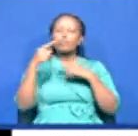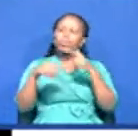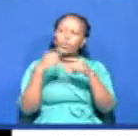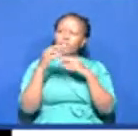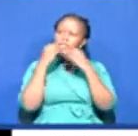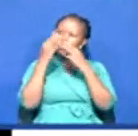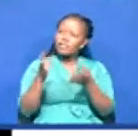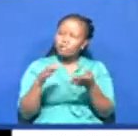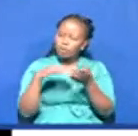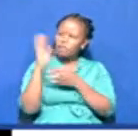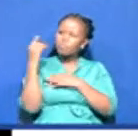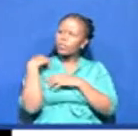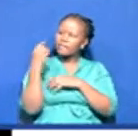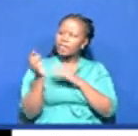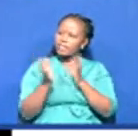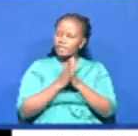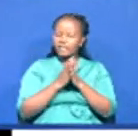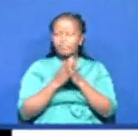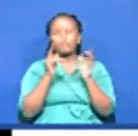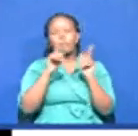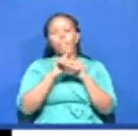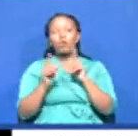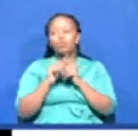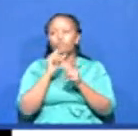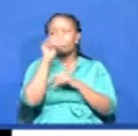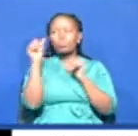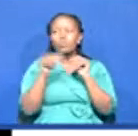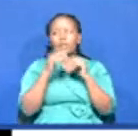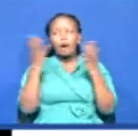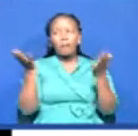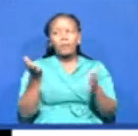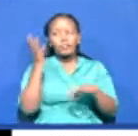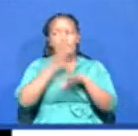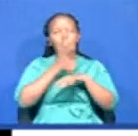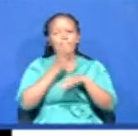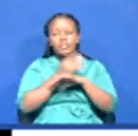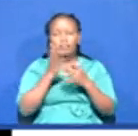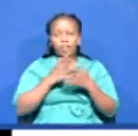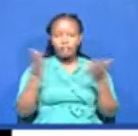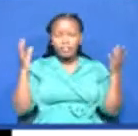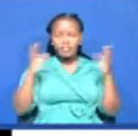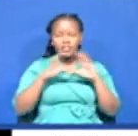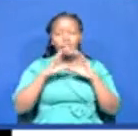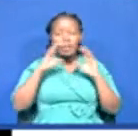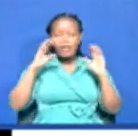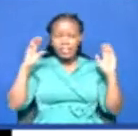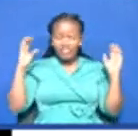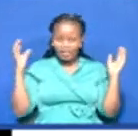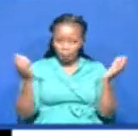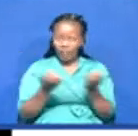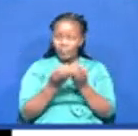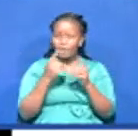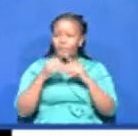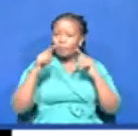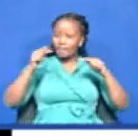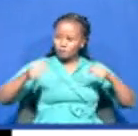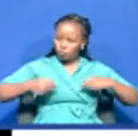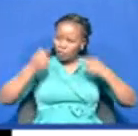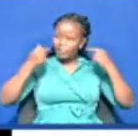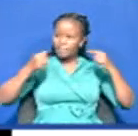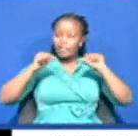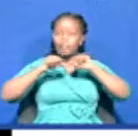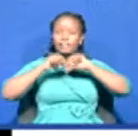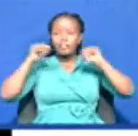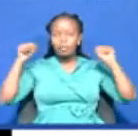data as to the impact of counterfeit, not only in the world, but to us as a society. And